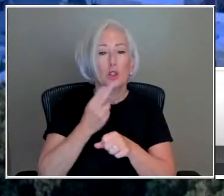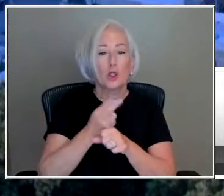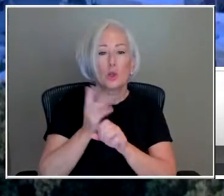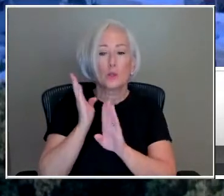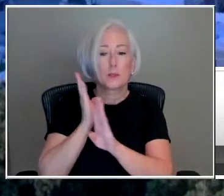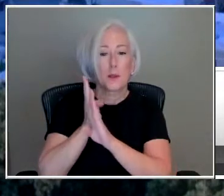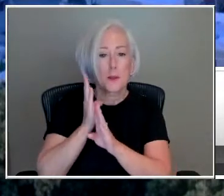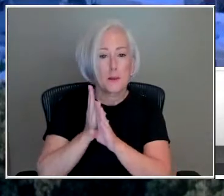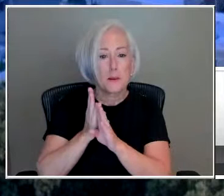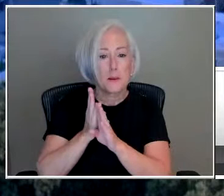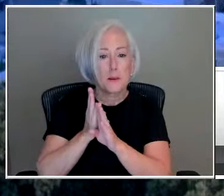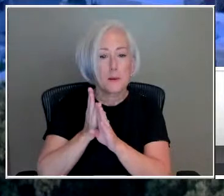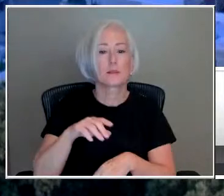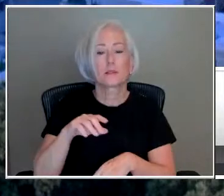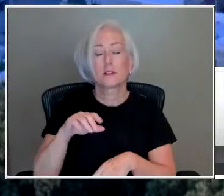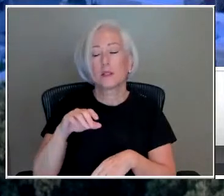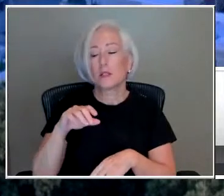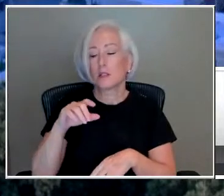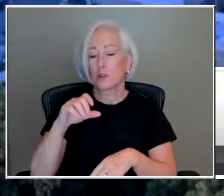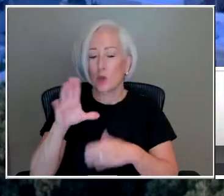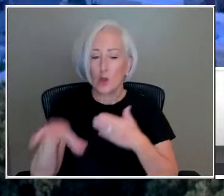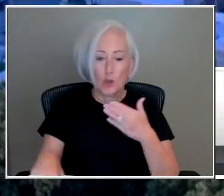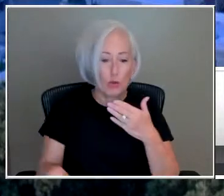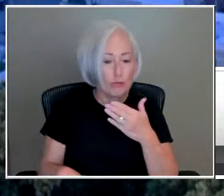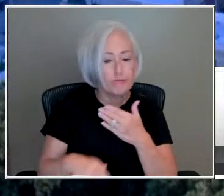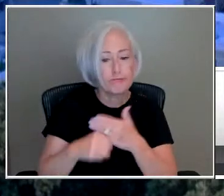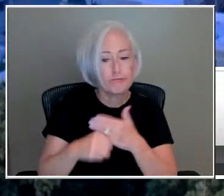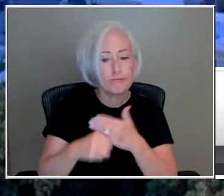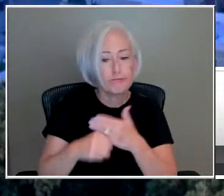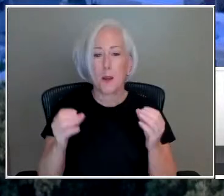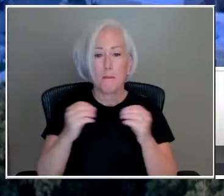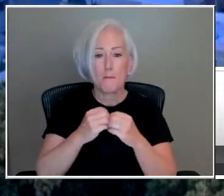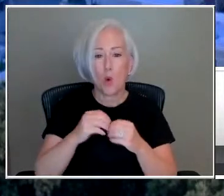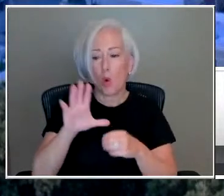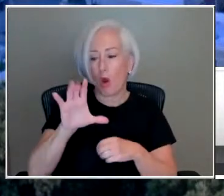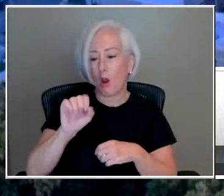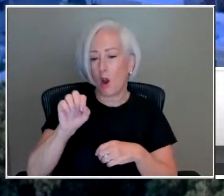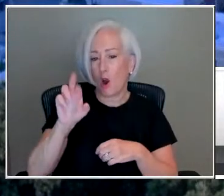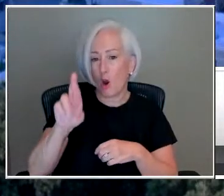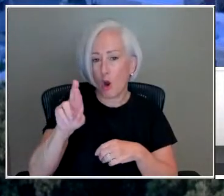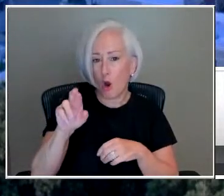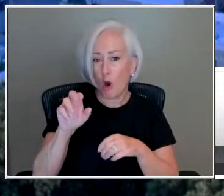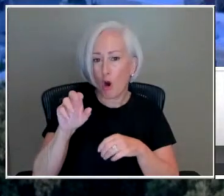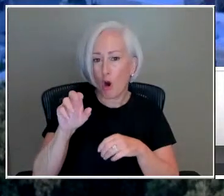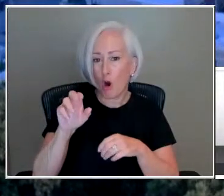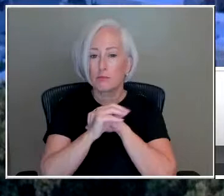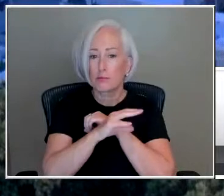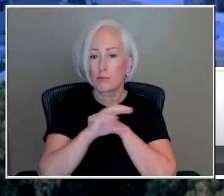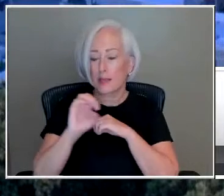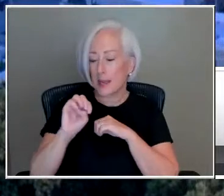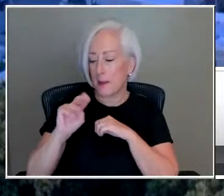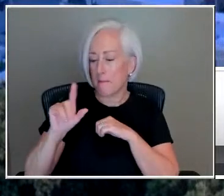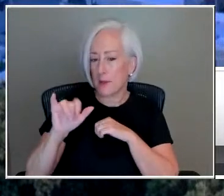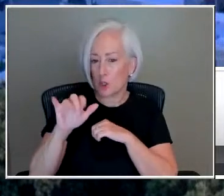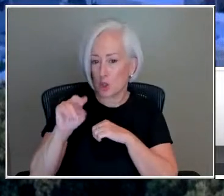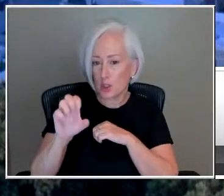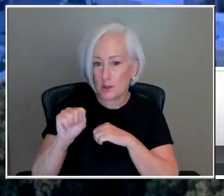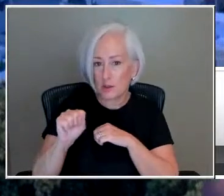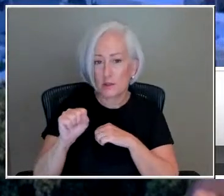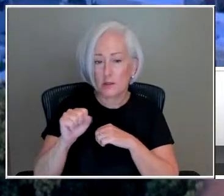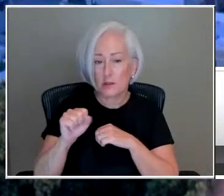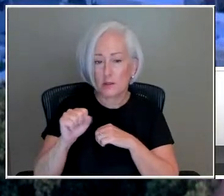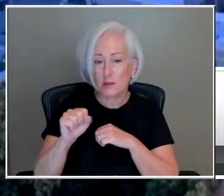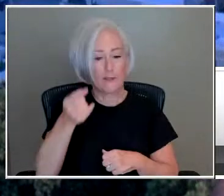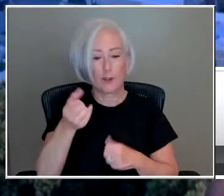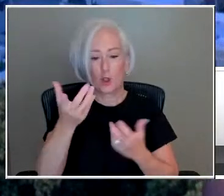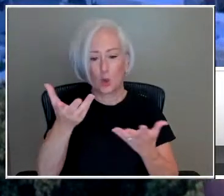additional emissions into the air associated with that. If you have some painting that you need to do, or you're trying to do